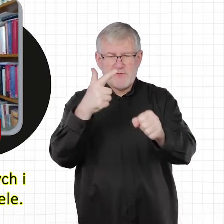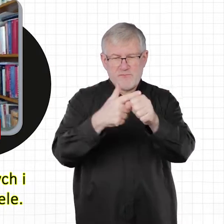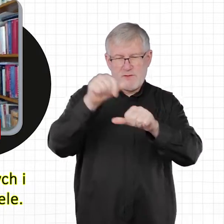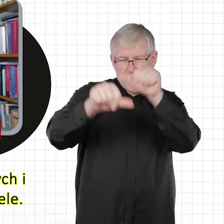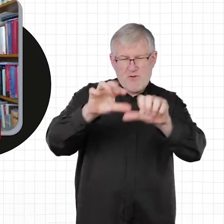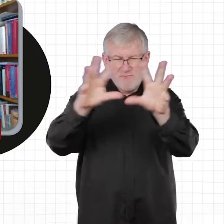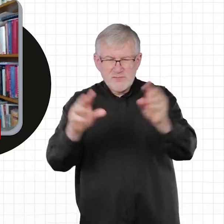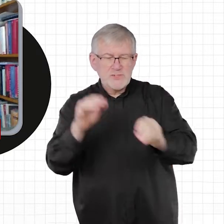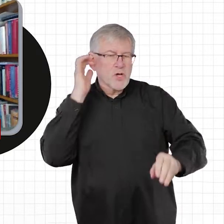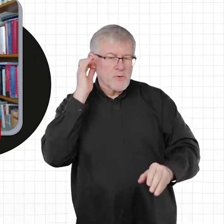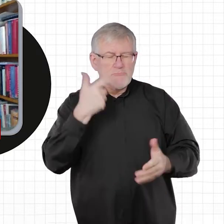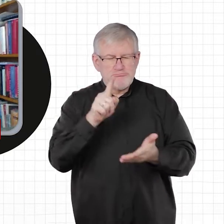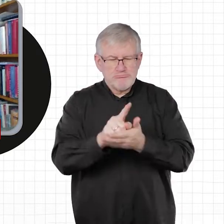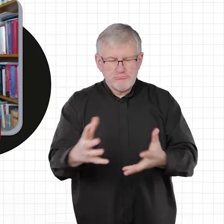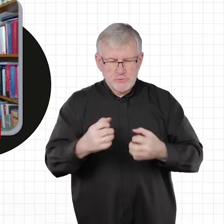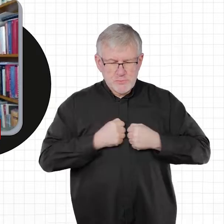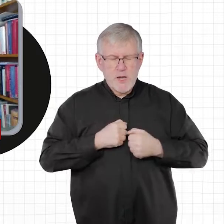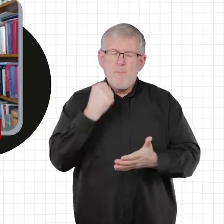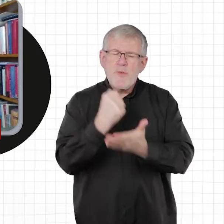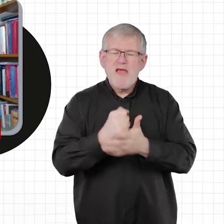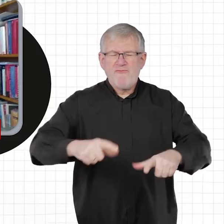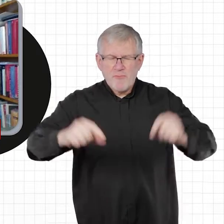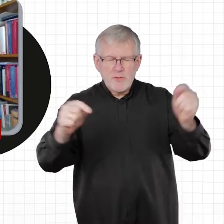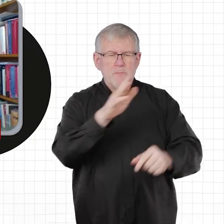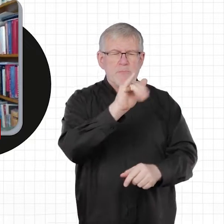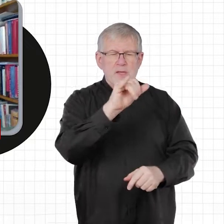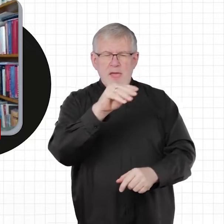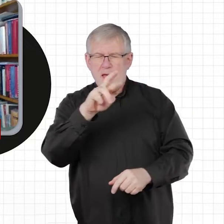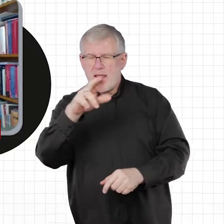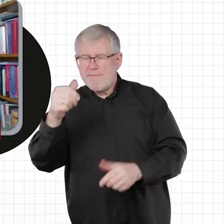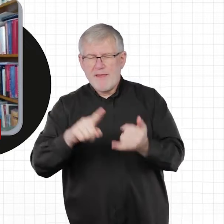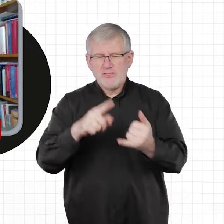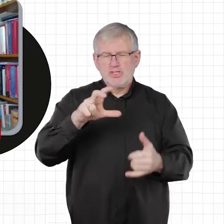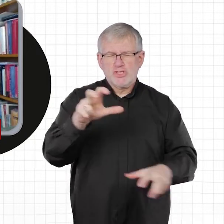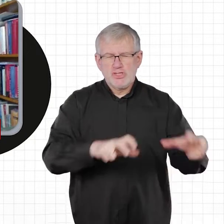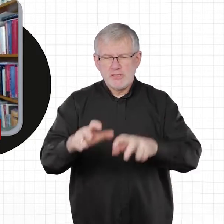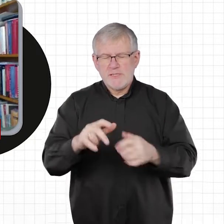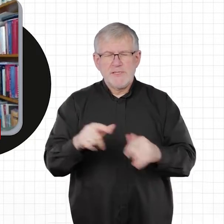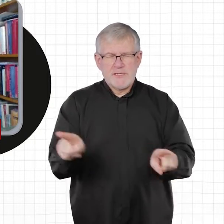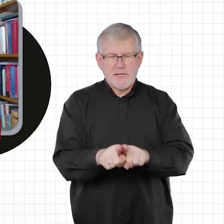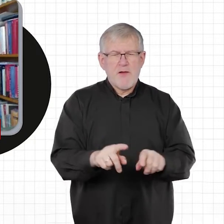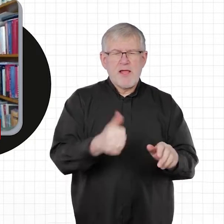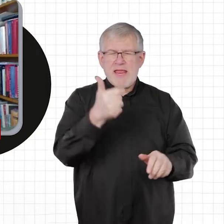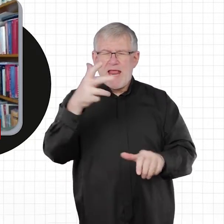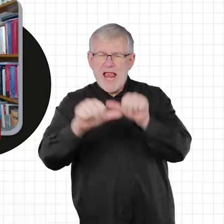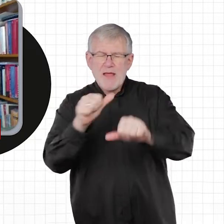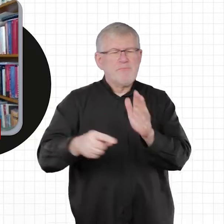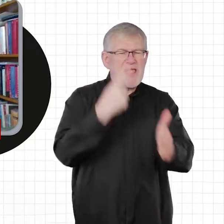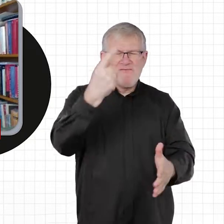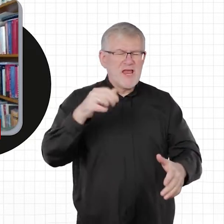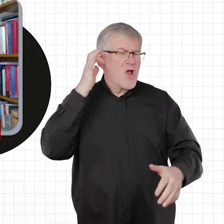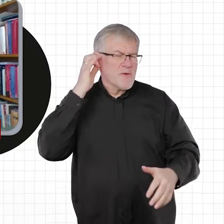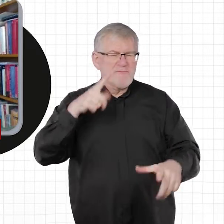Stockings. And they saw the pace towards gender equality move a bit faster again. And the